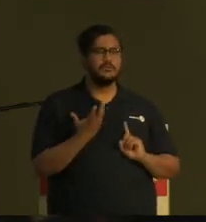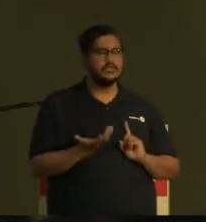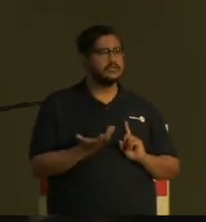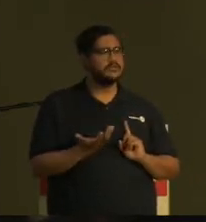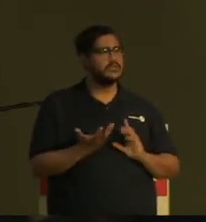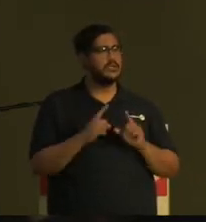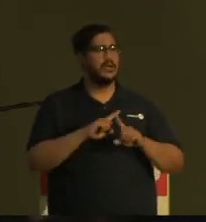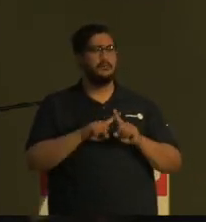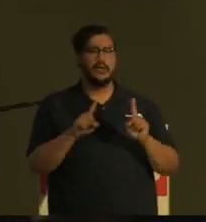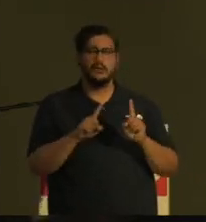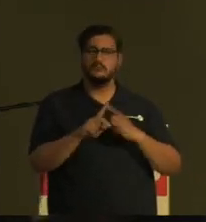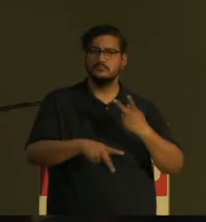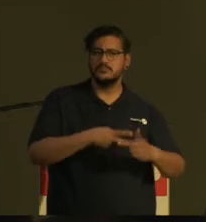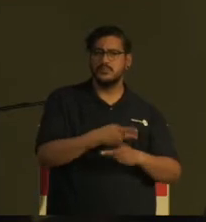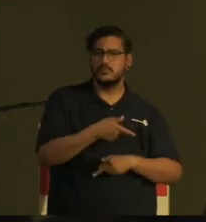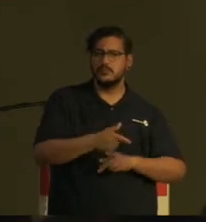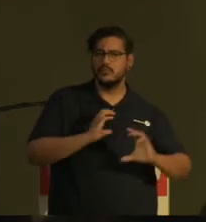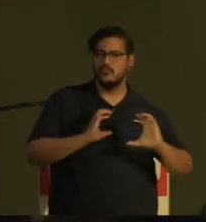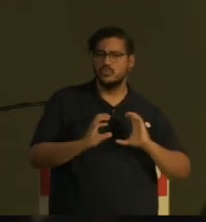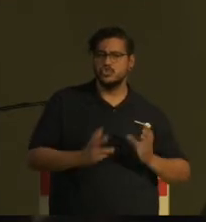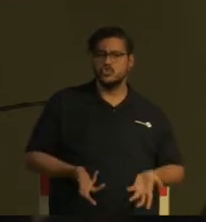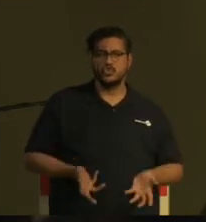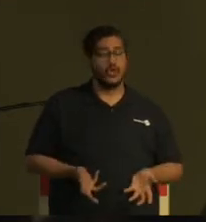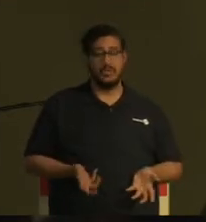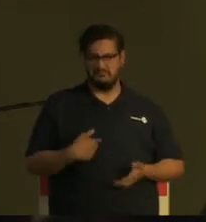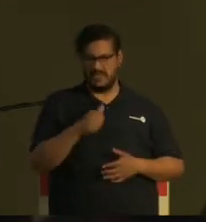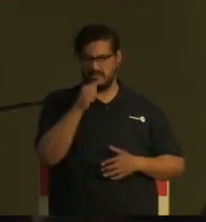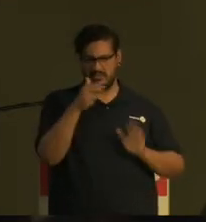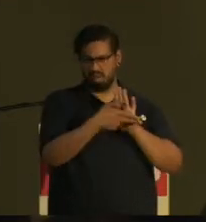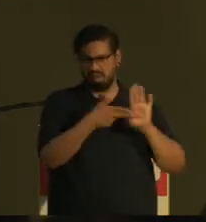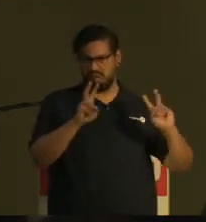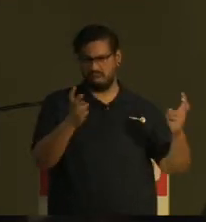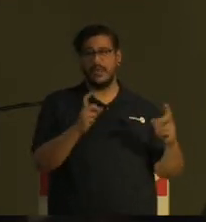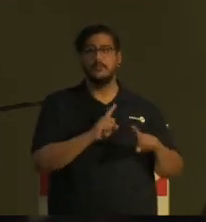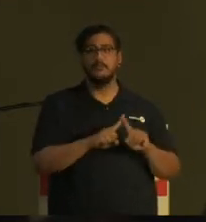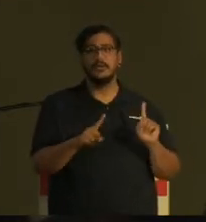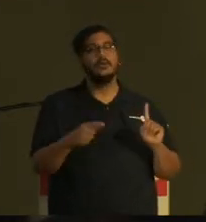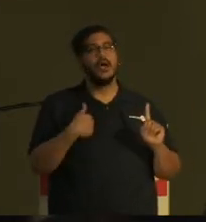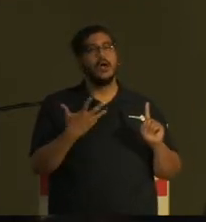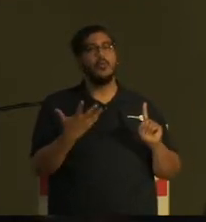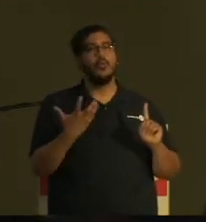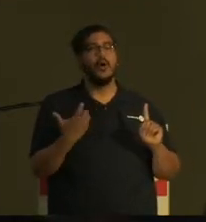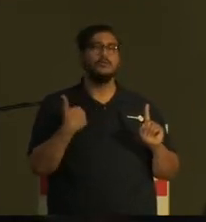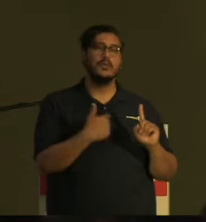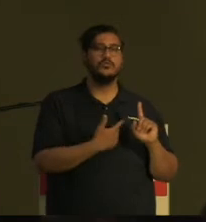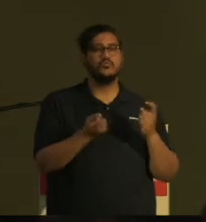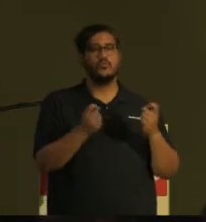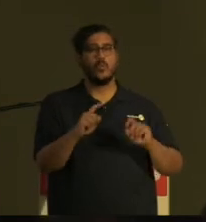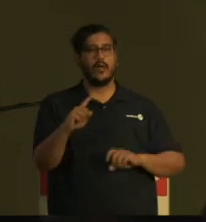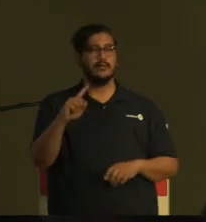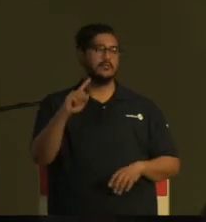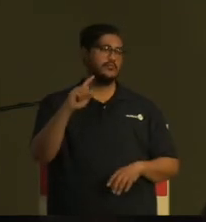the title of this conversation, which I didn't entitle it, but I'd like to entitle us with trying to,